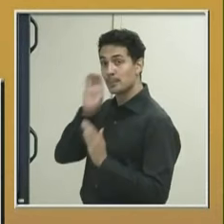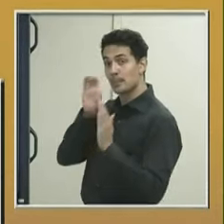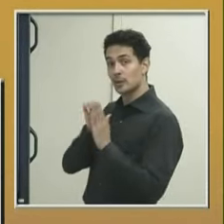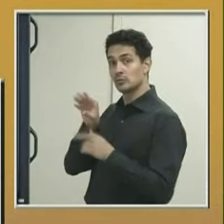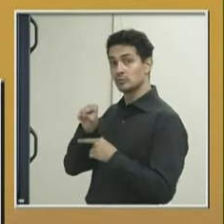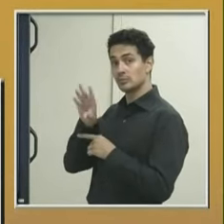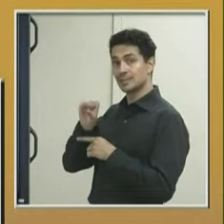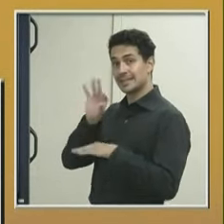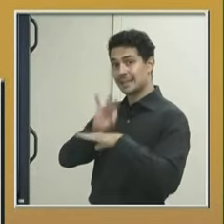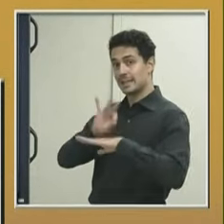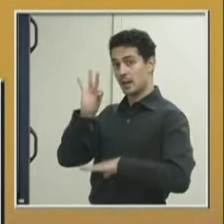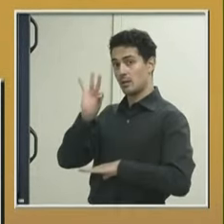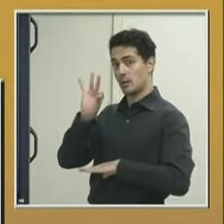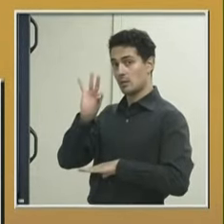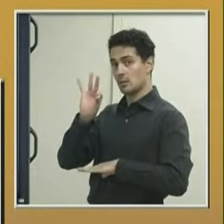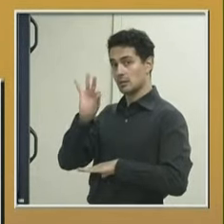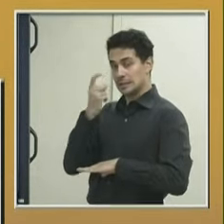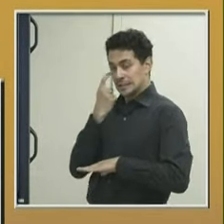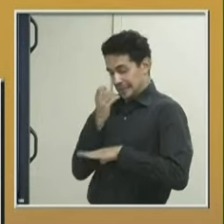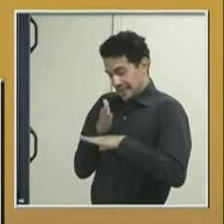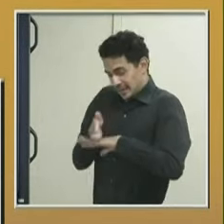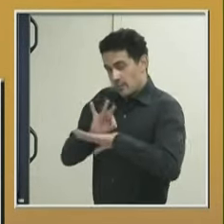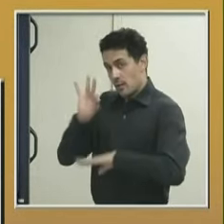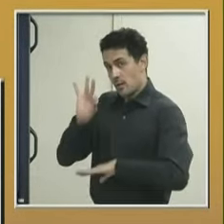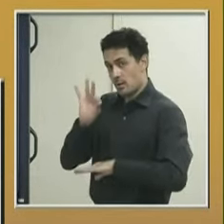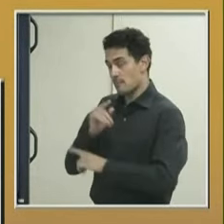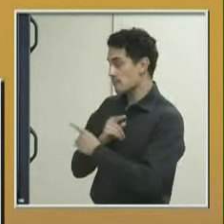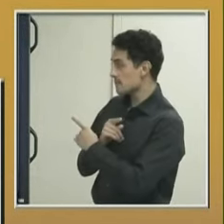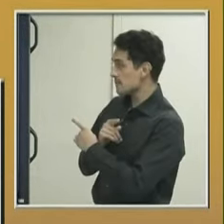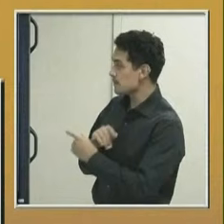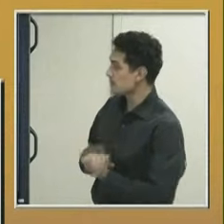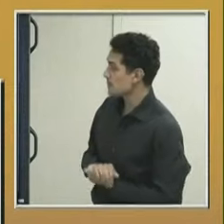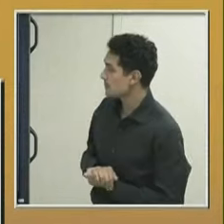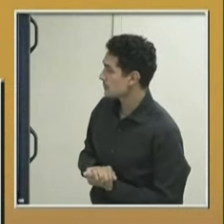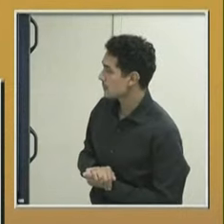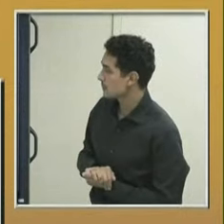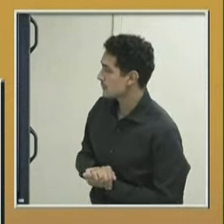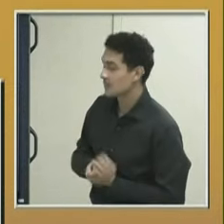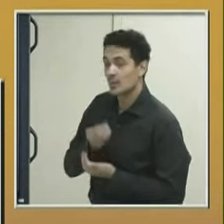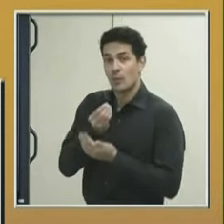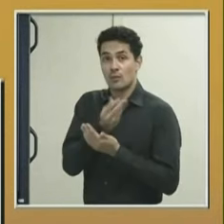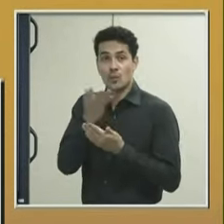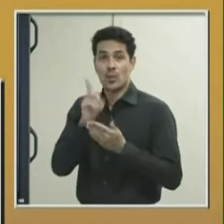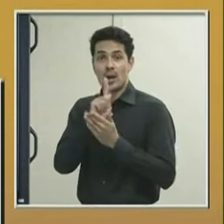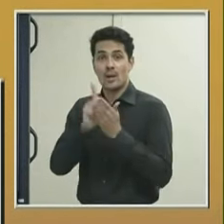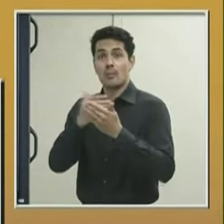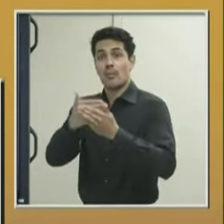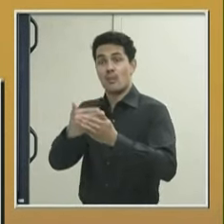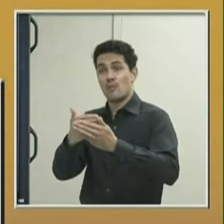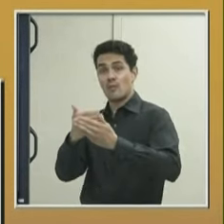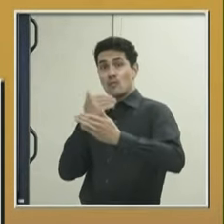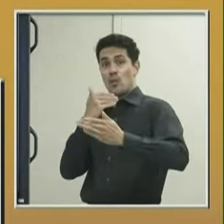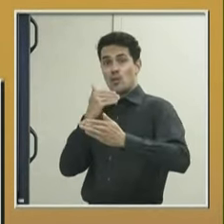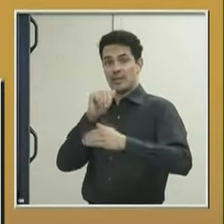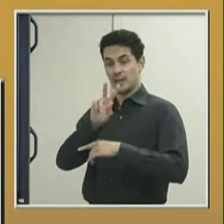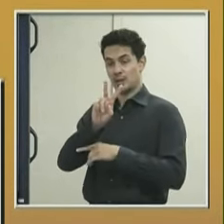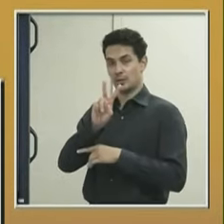9 o'clock, just after 9 o'clock, and you can see it's several hours before the Lahaina PM fire took